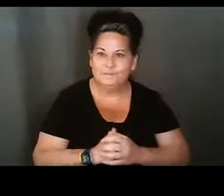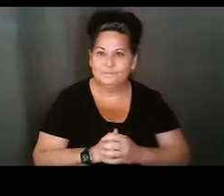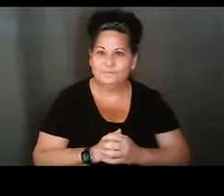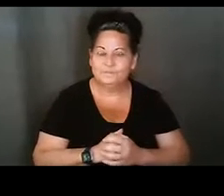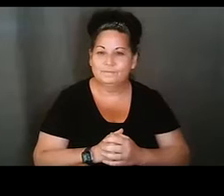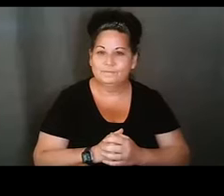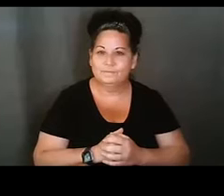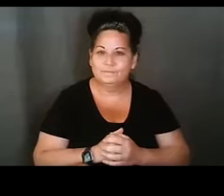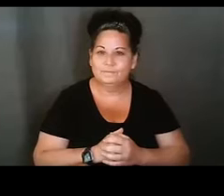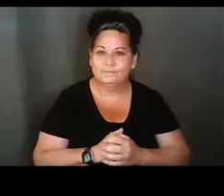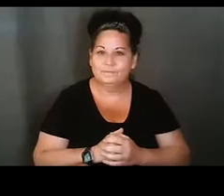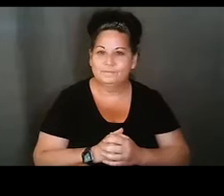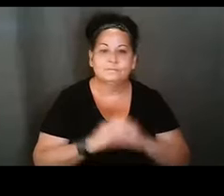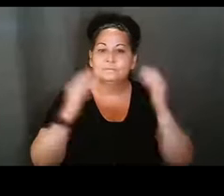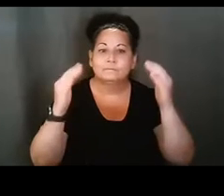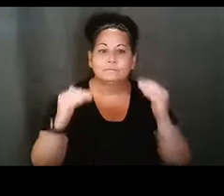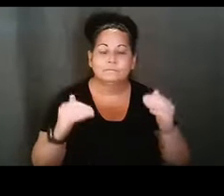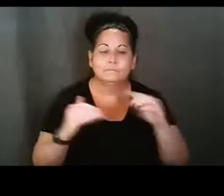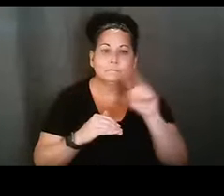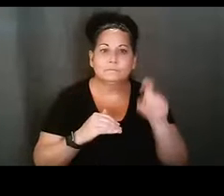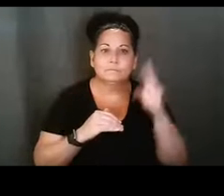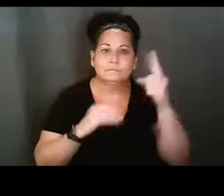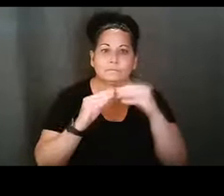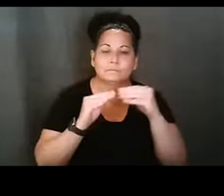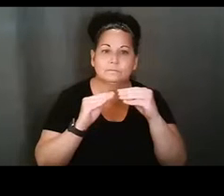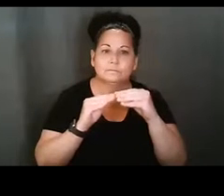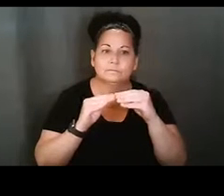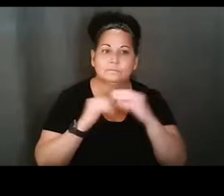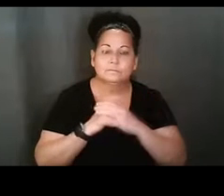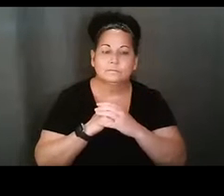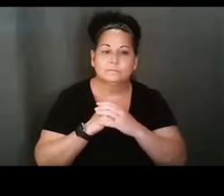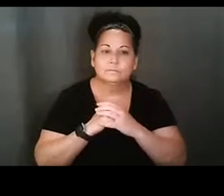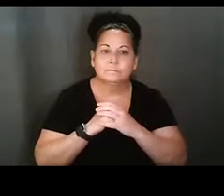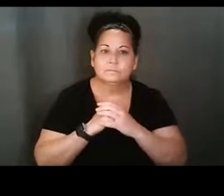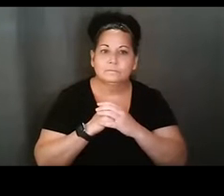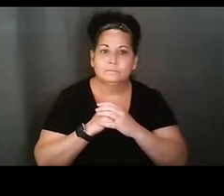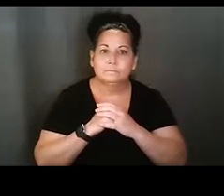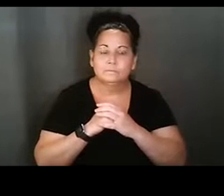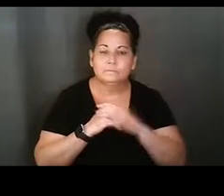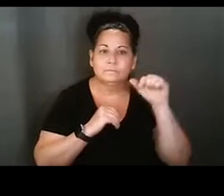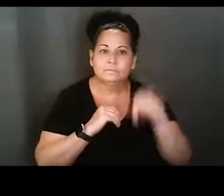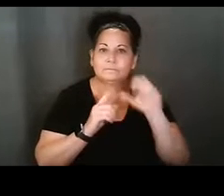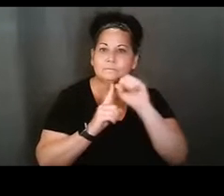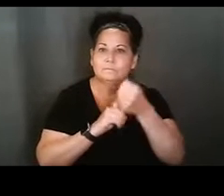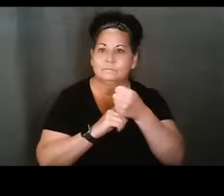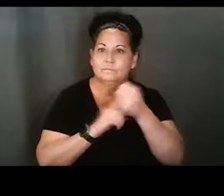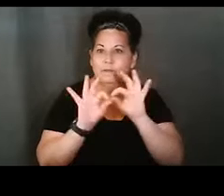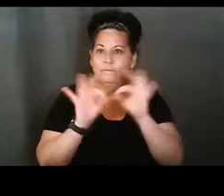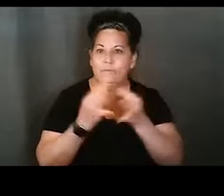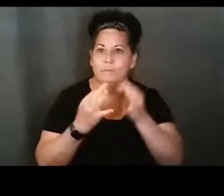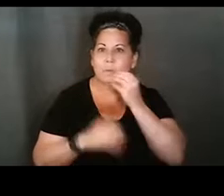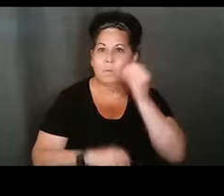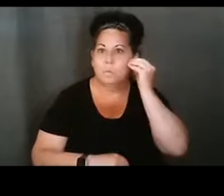Okay. What's our next question? One more question, Dr. Flowers. Thank you. So this is a scenario in a family's home where there